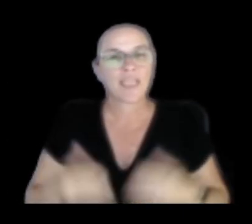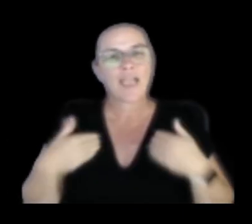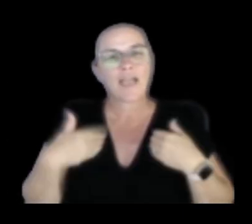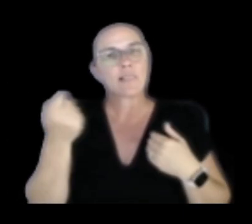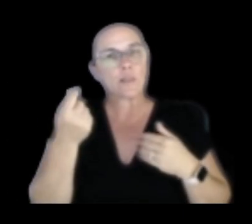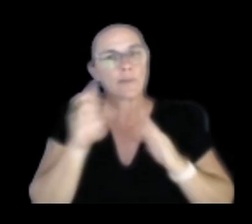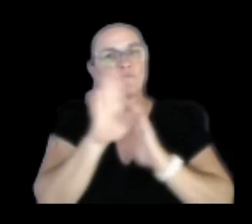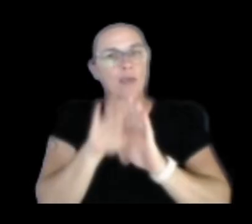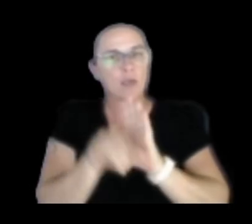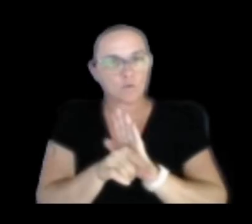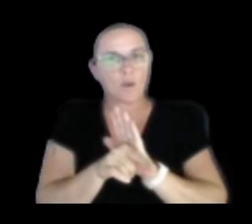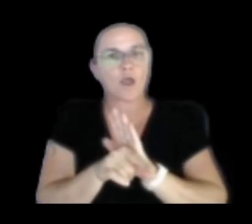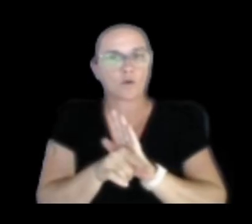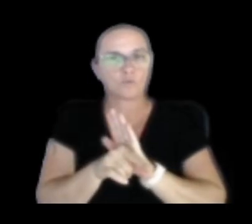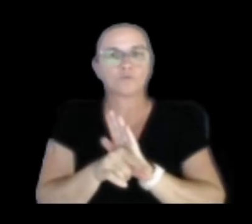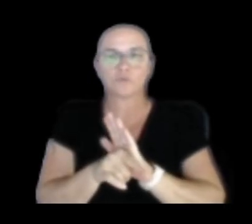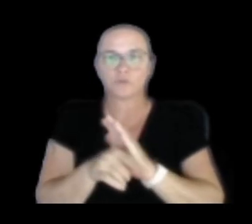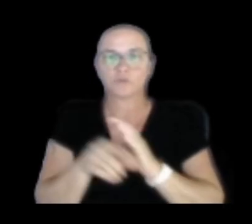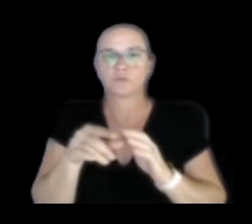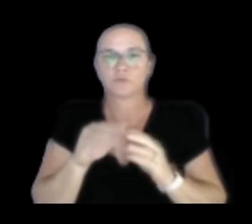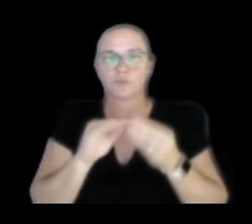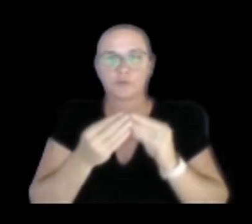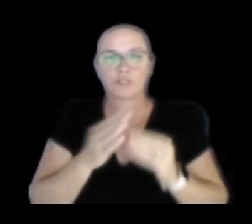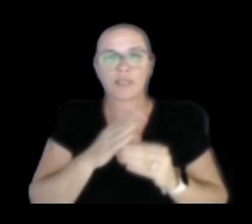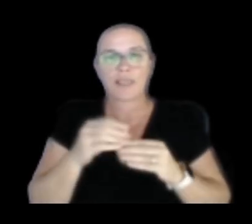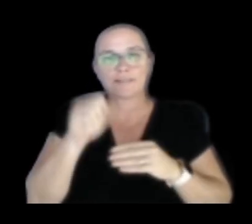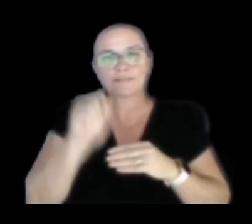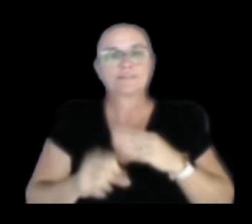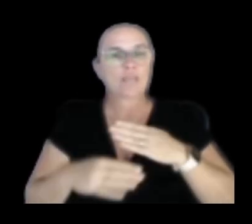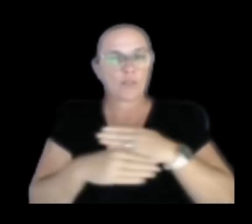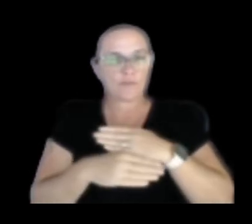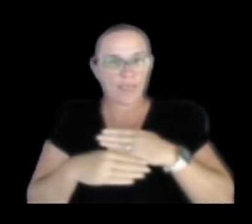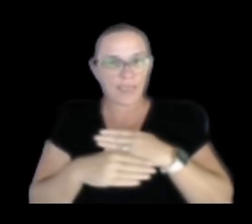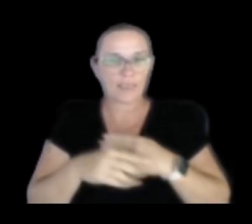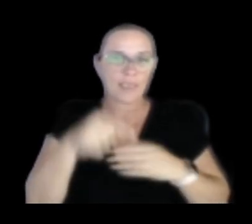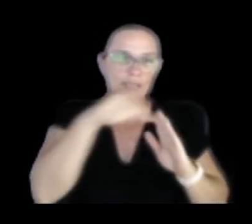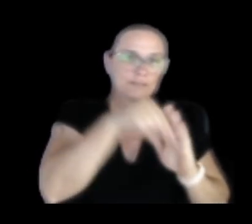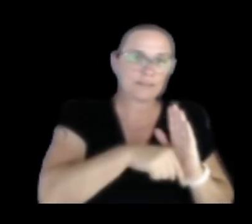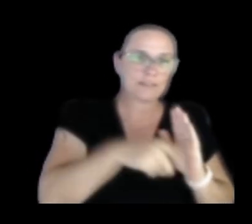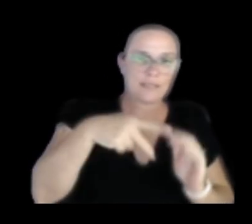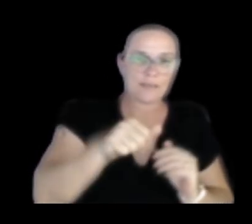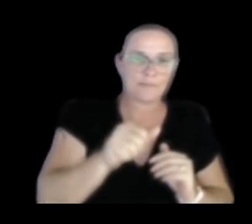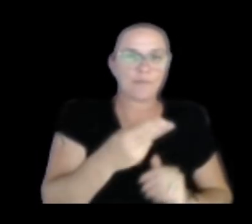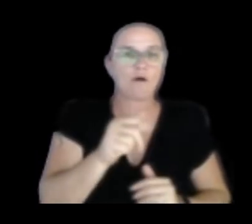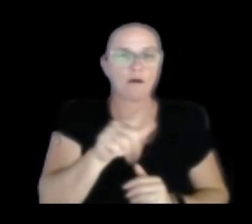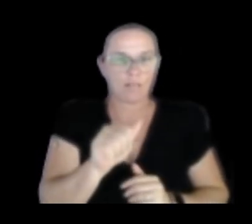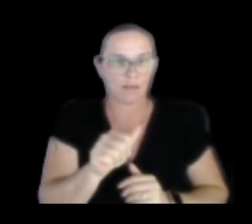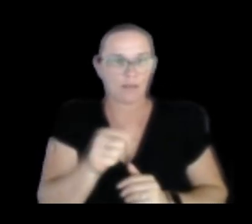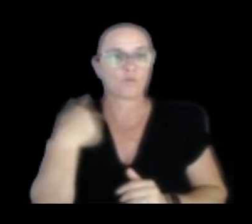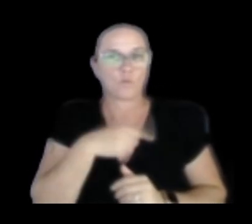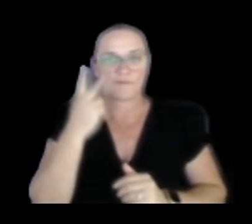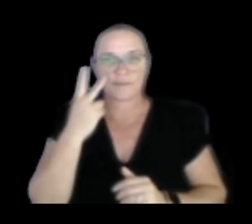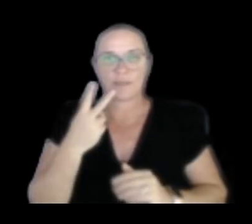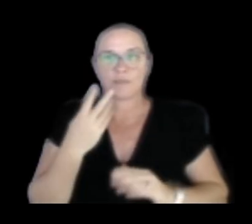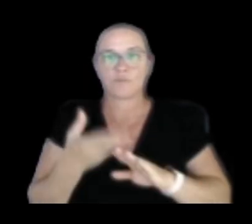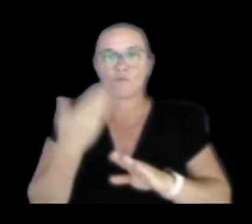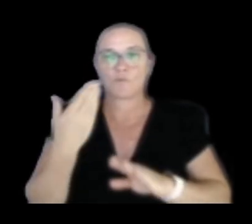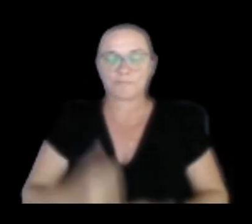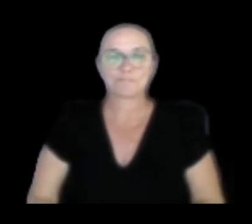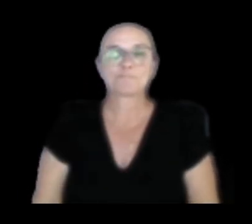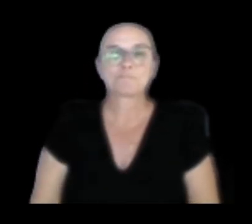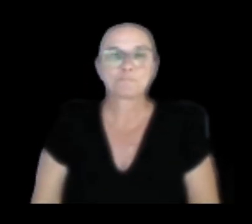background around the summit and the south flank and Dipahala regions, as we've seen here